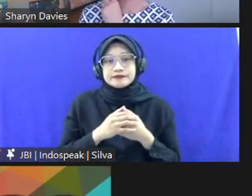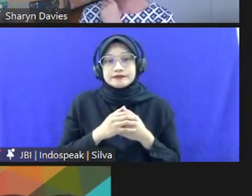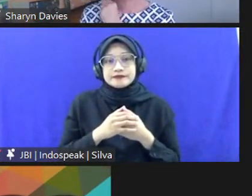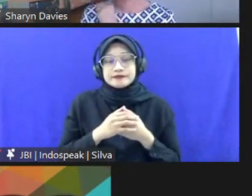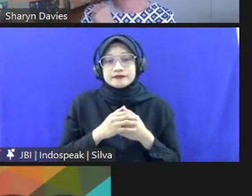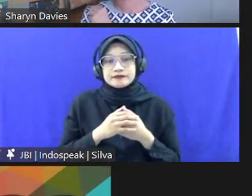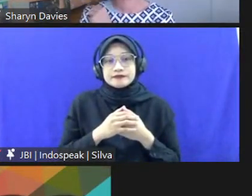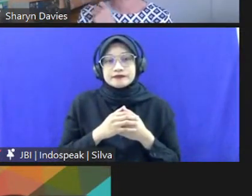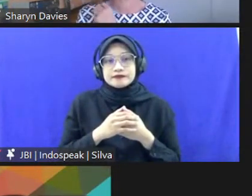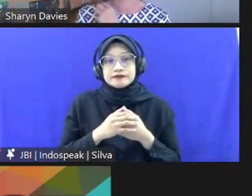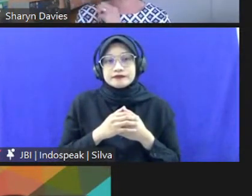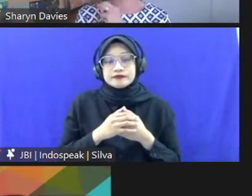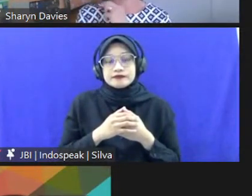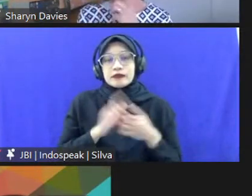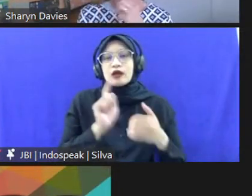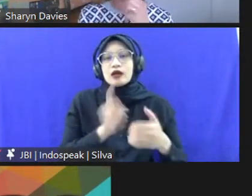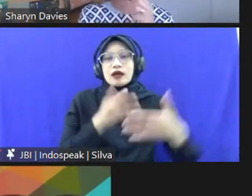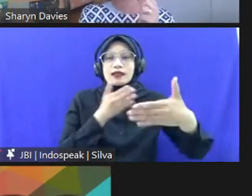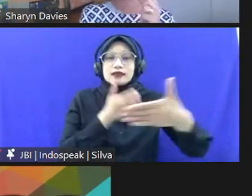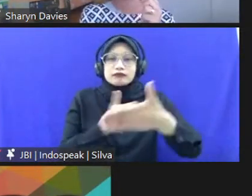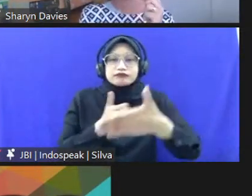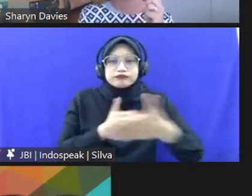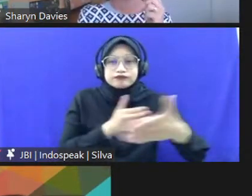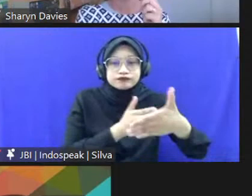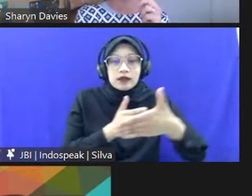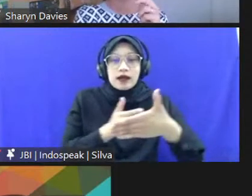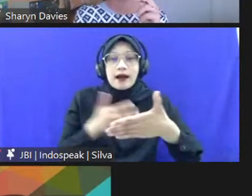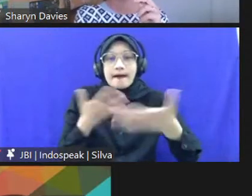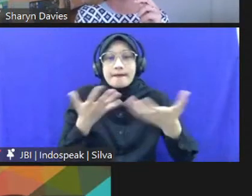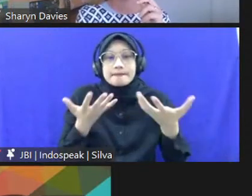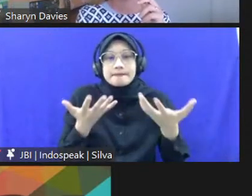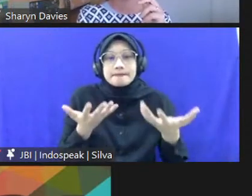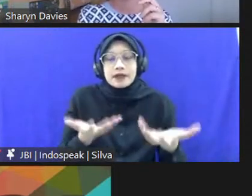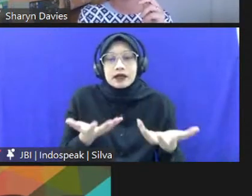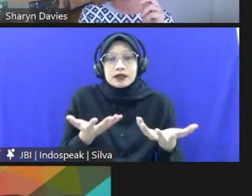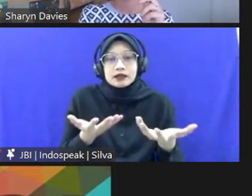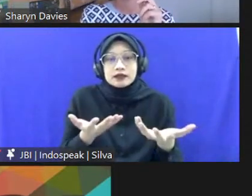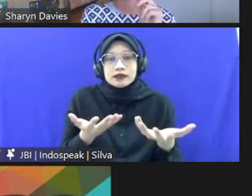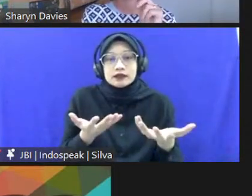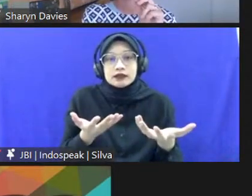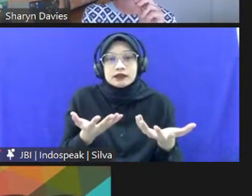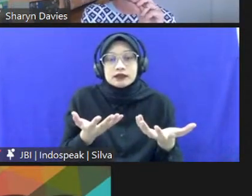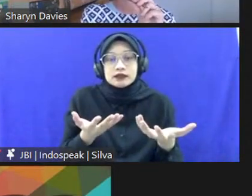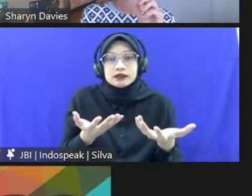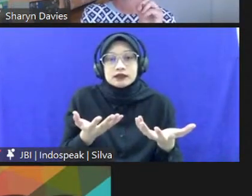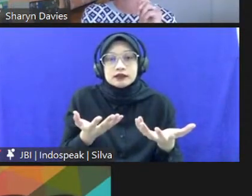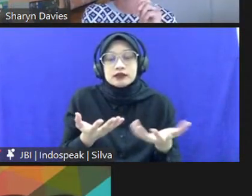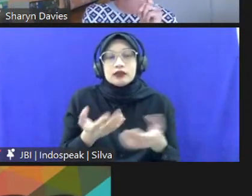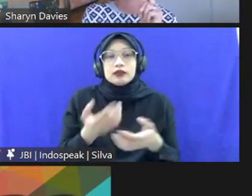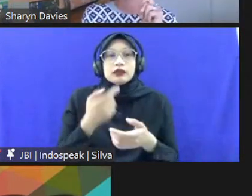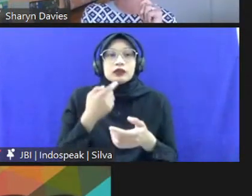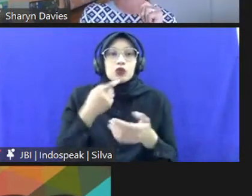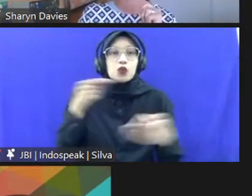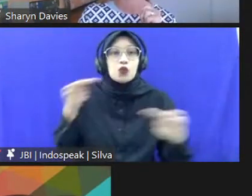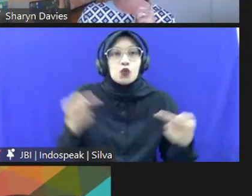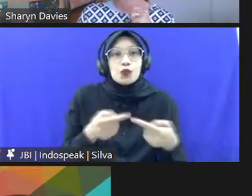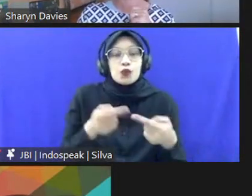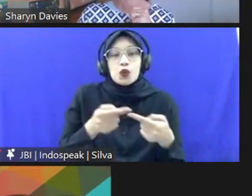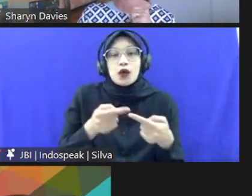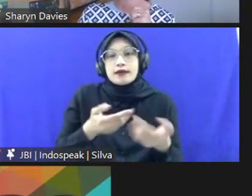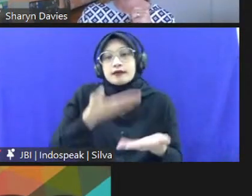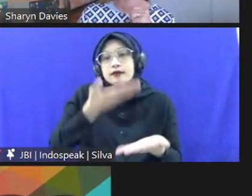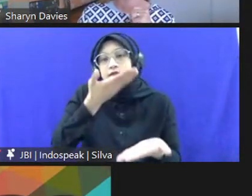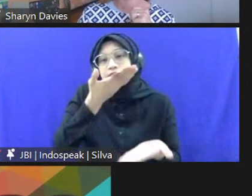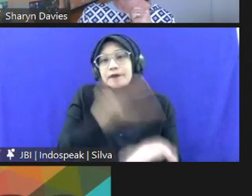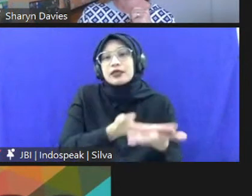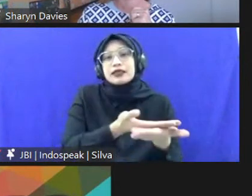other obstacles to greater expression or articulation of those demands for improved healthcare service? Why don't